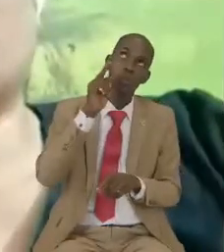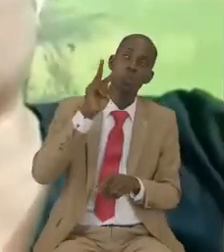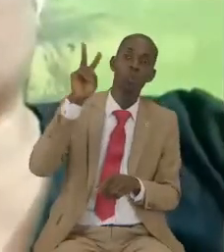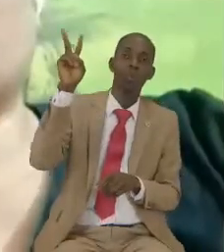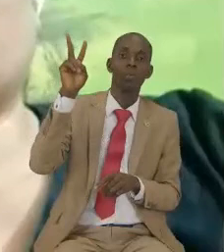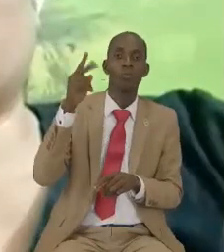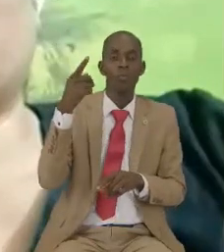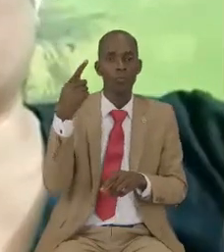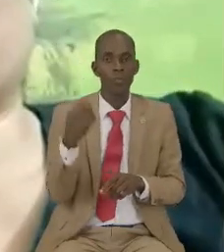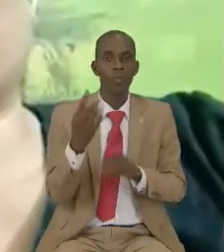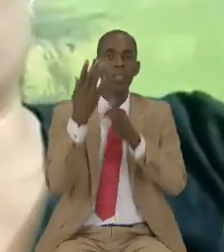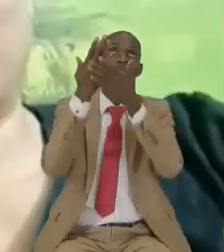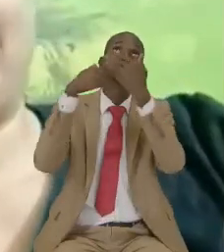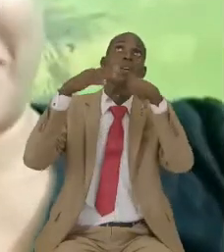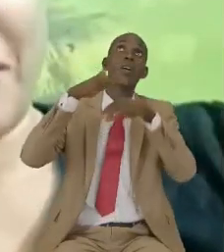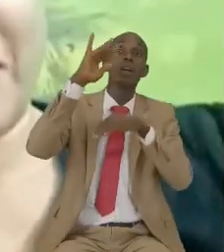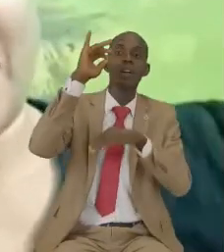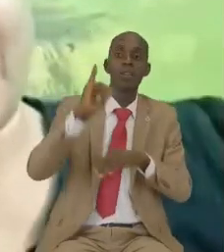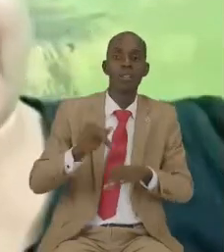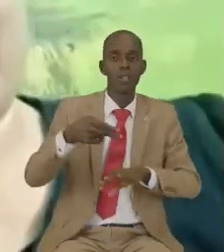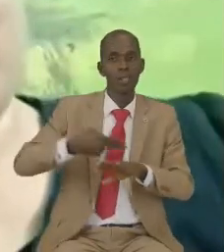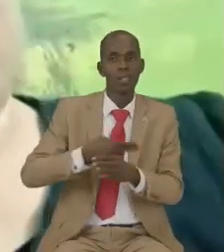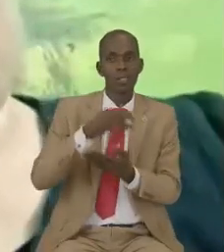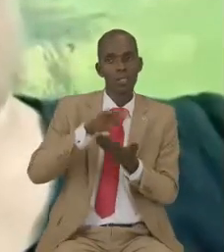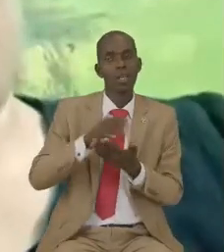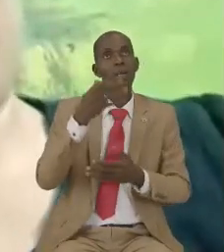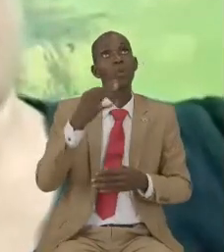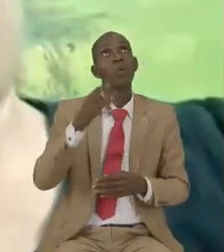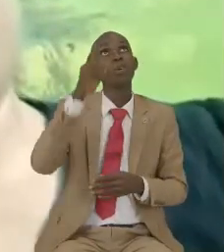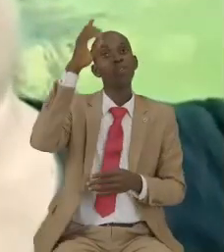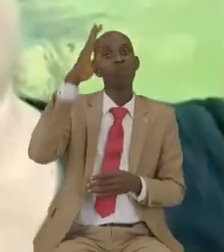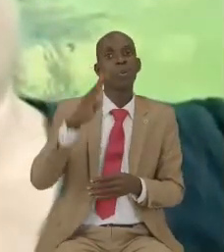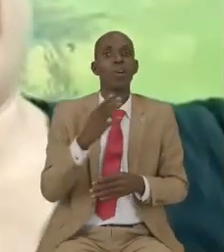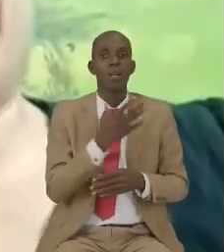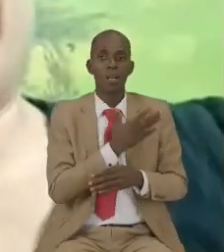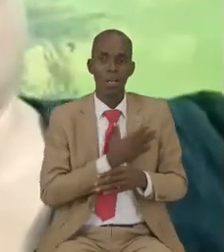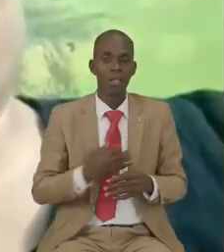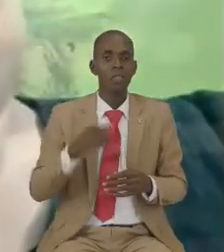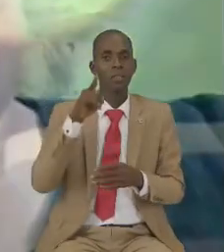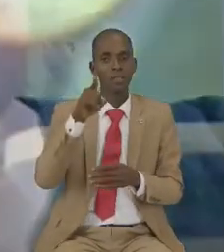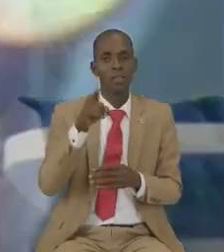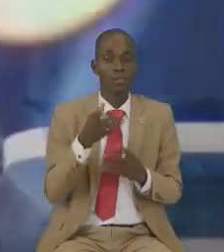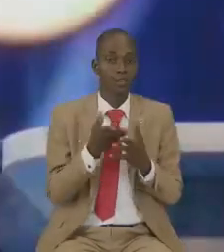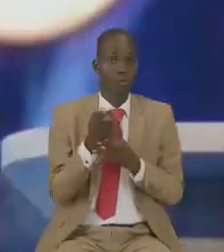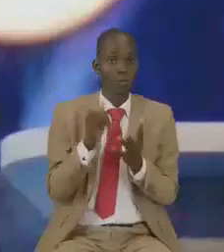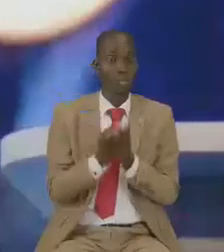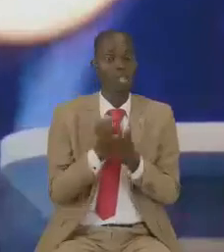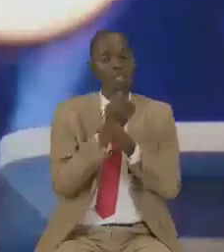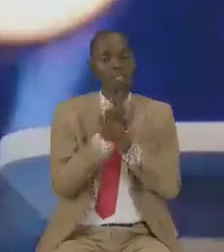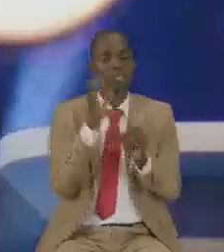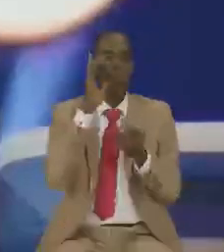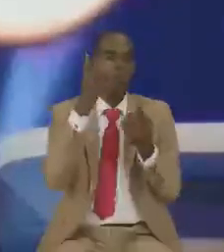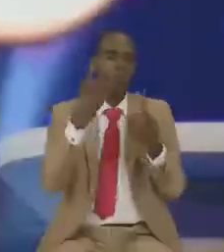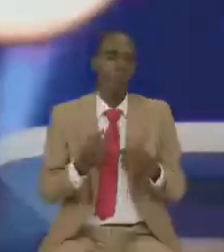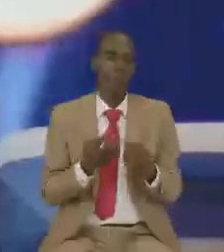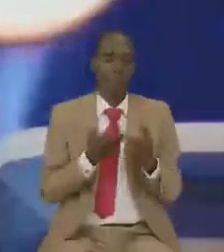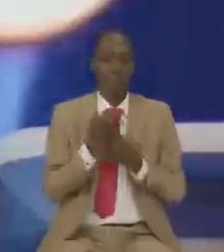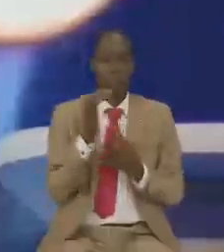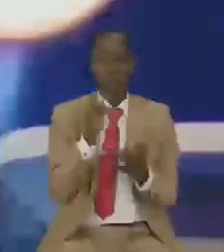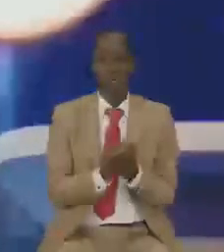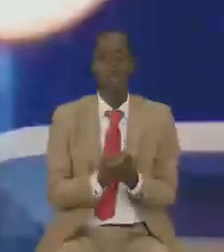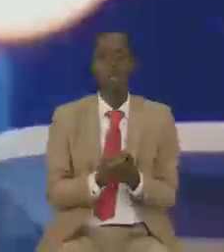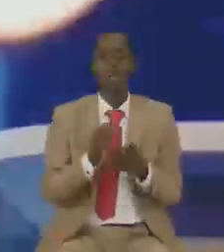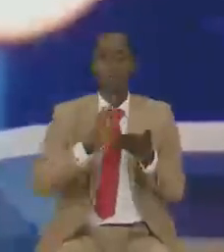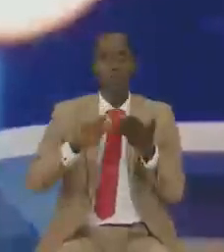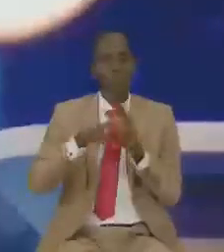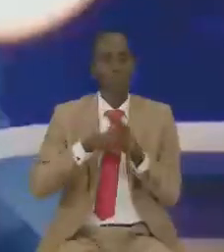the heavenly Lamb of God, and thereby salvation will come, thereby forgiveness will come,